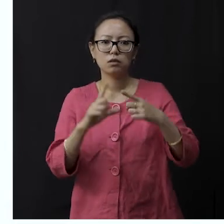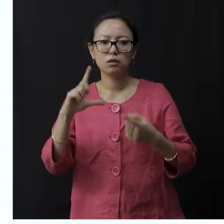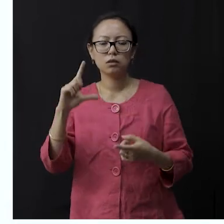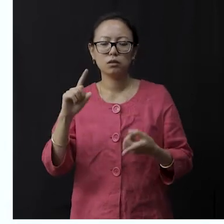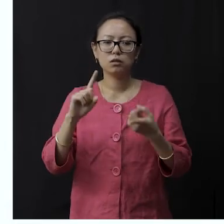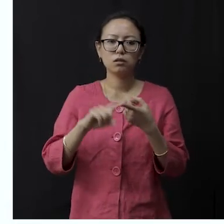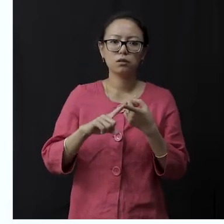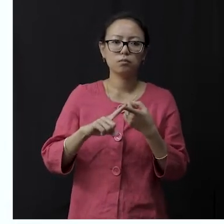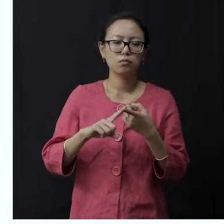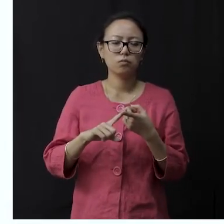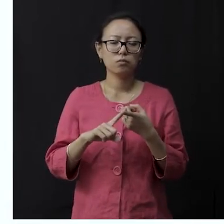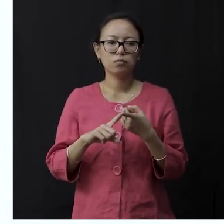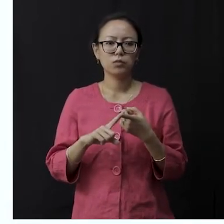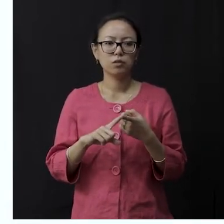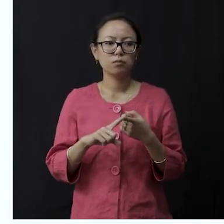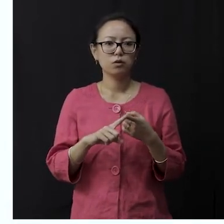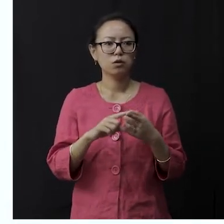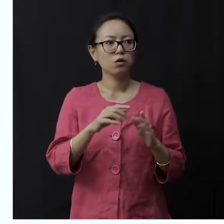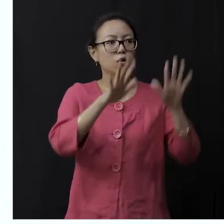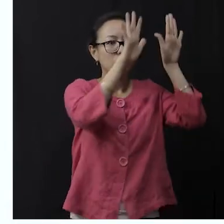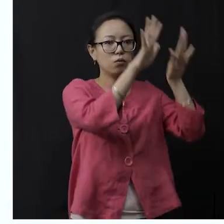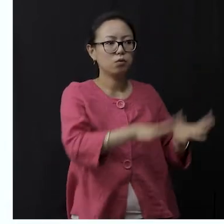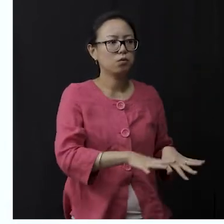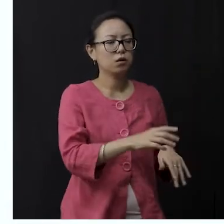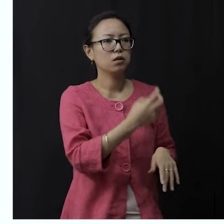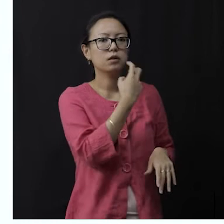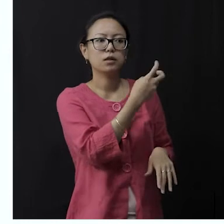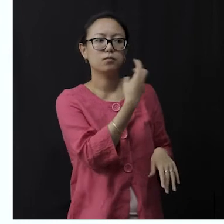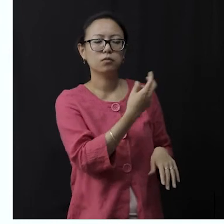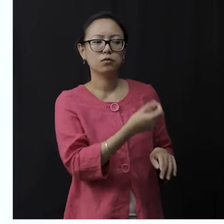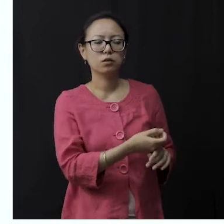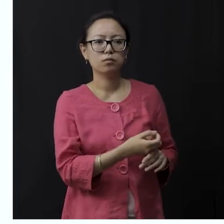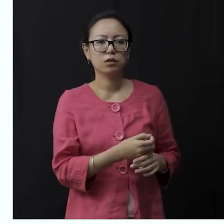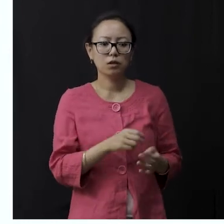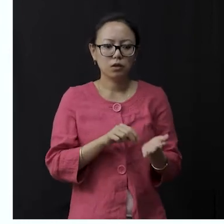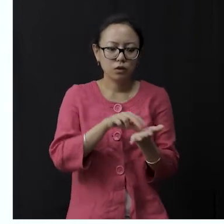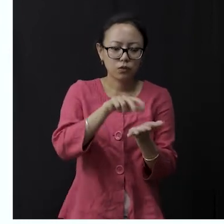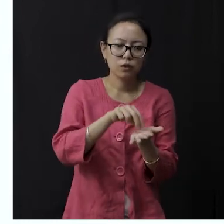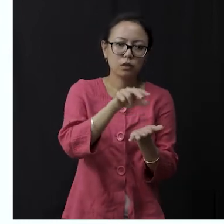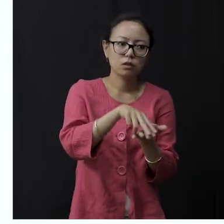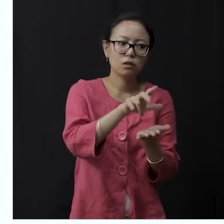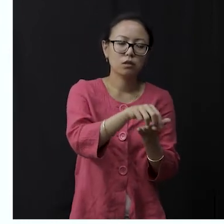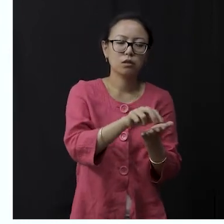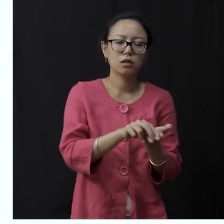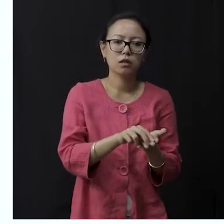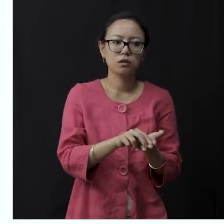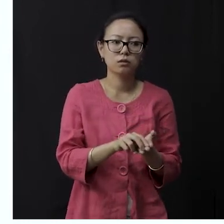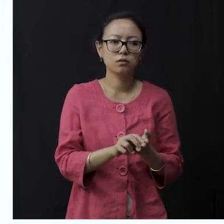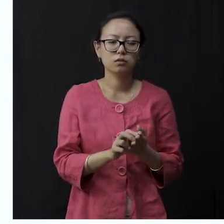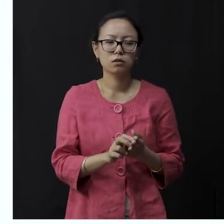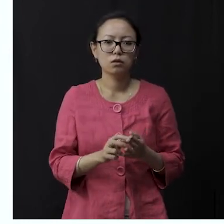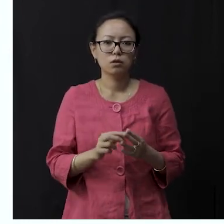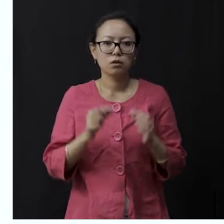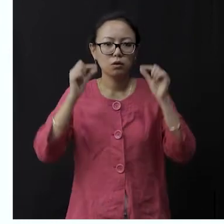cricket whistling, and he can see the dewdrops falling. But the only thing he did not see was, he did not make